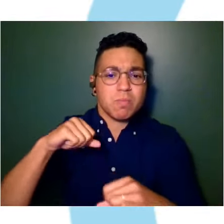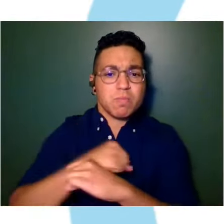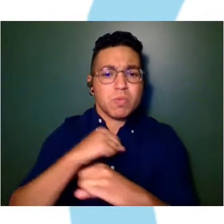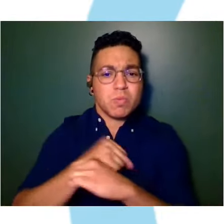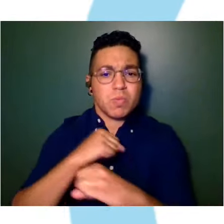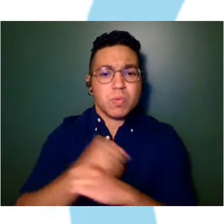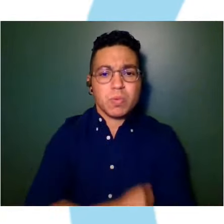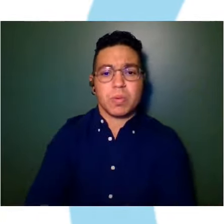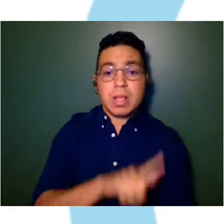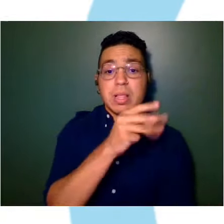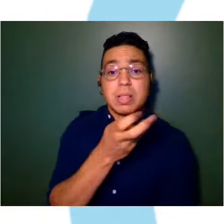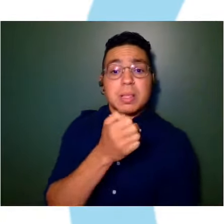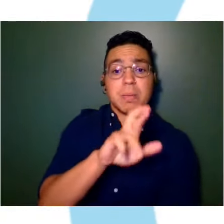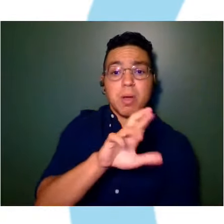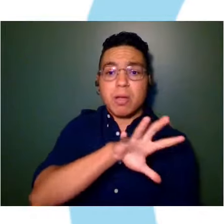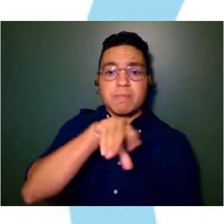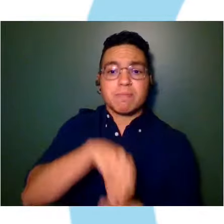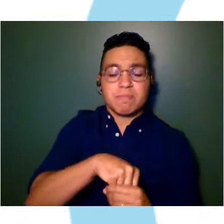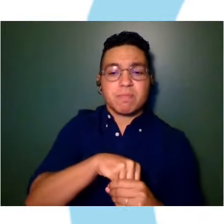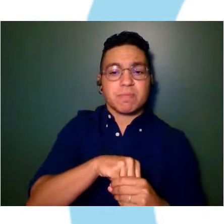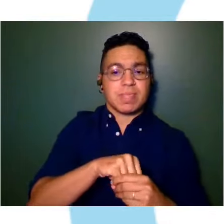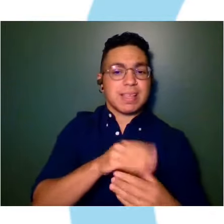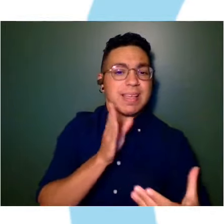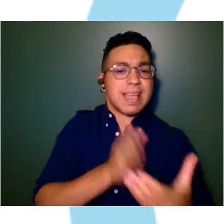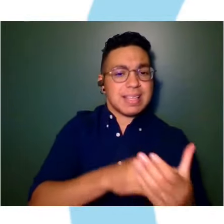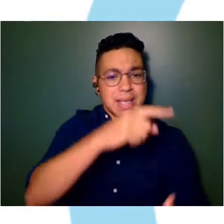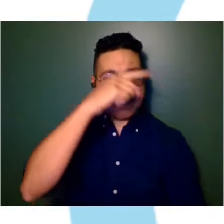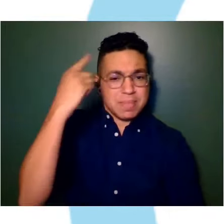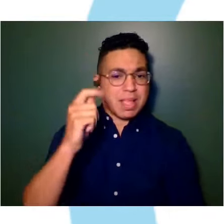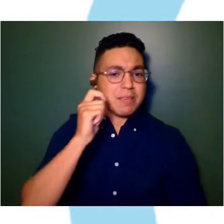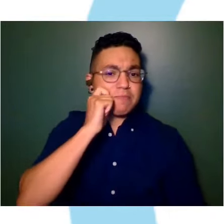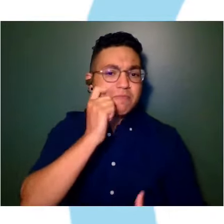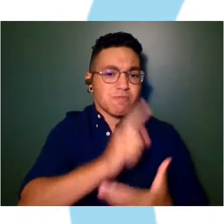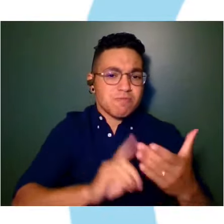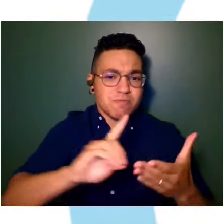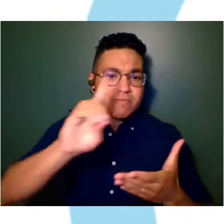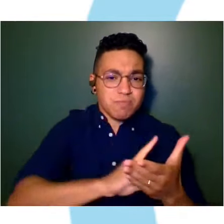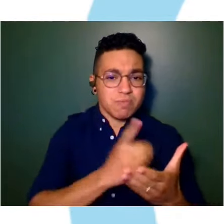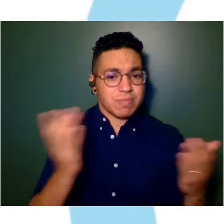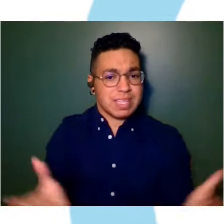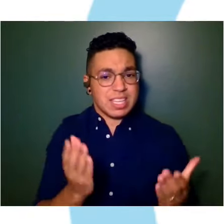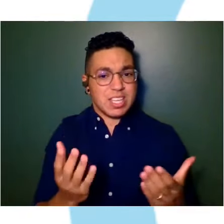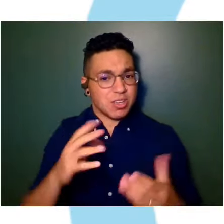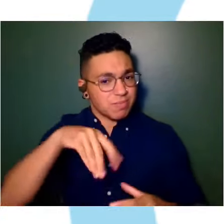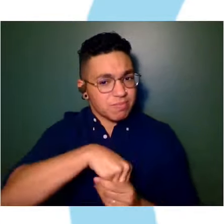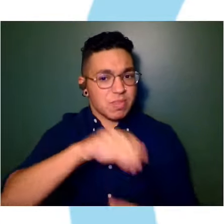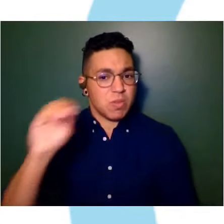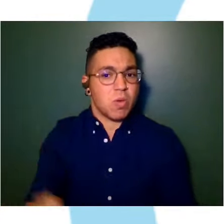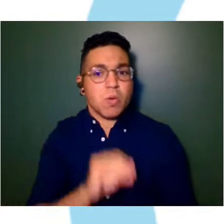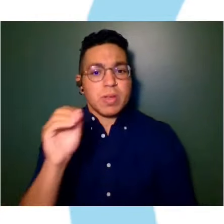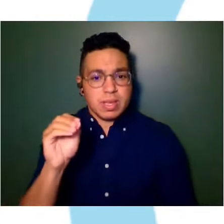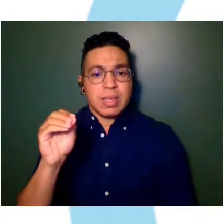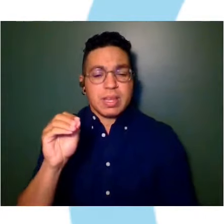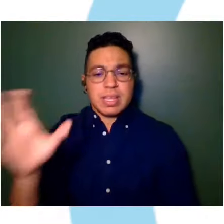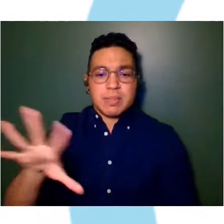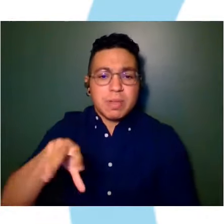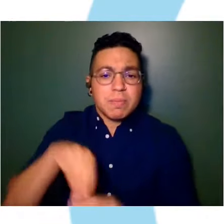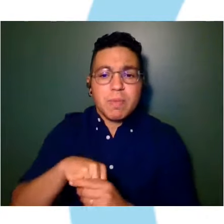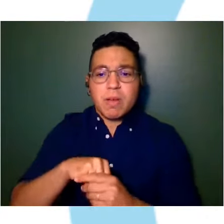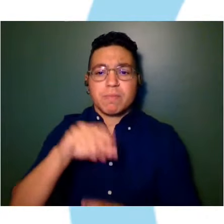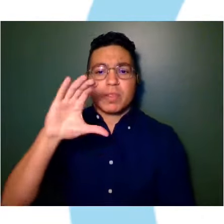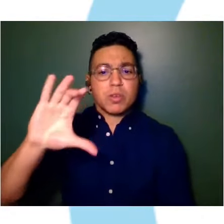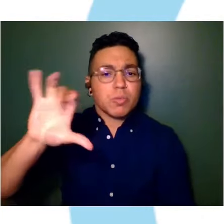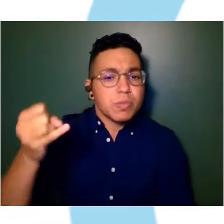affordable housing. Since May 28th, which is 3 days after the murder of George Floyd in Minneapolis, Lamar has spoken to crowds